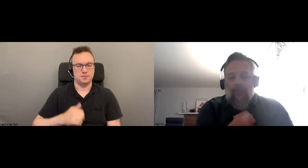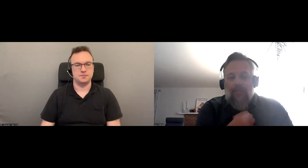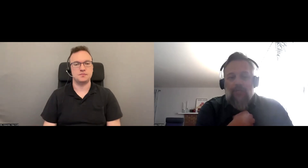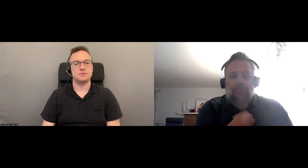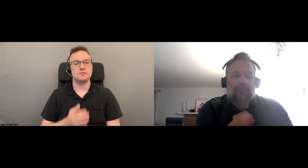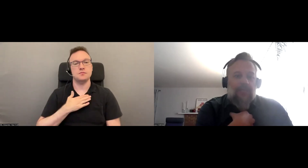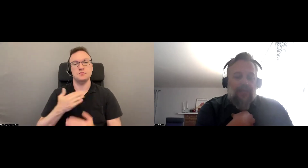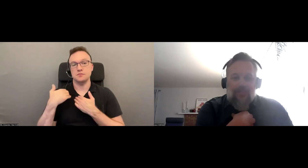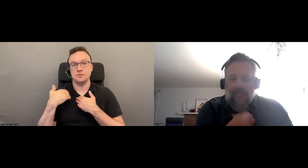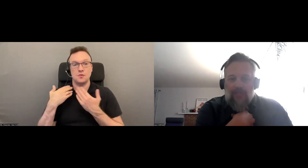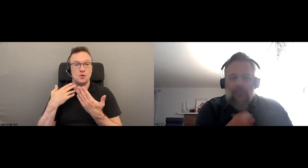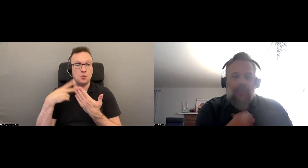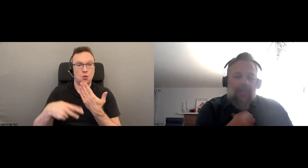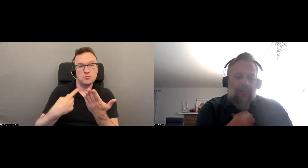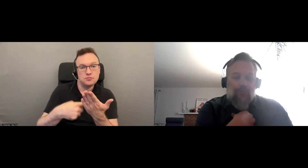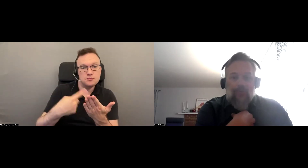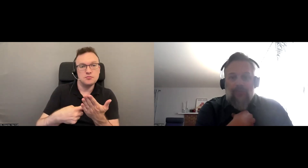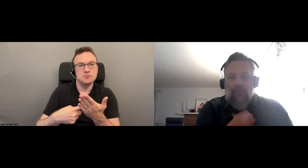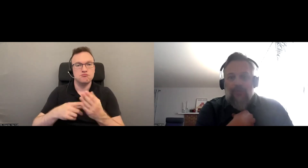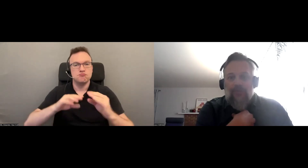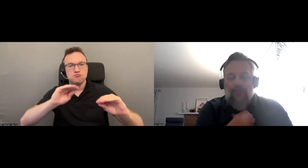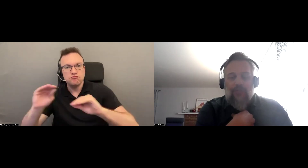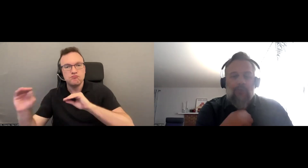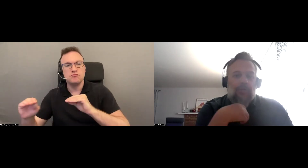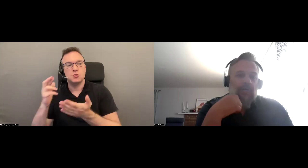share information, education, and bring